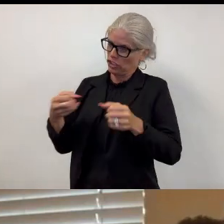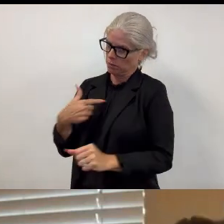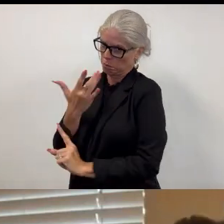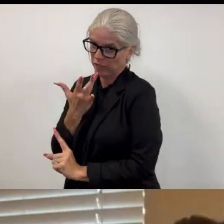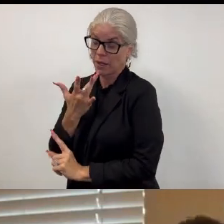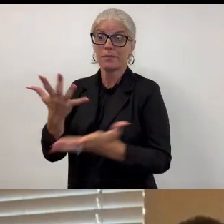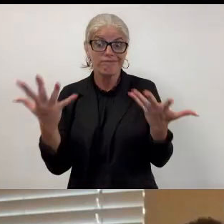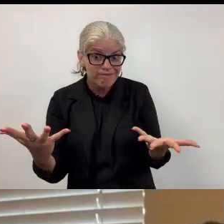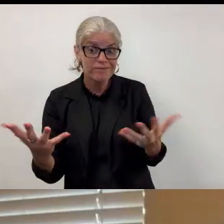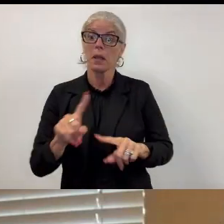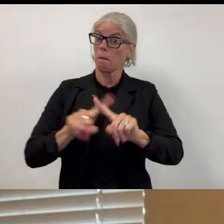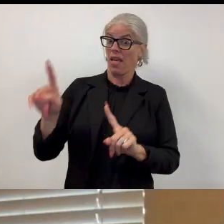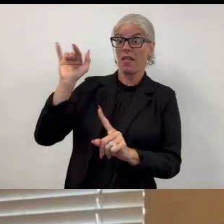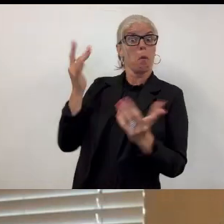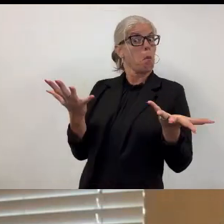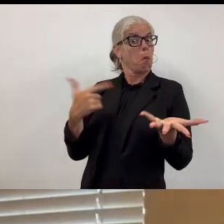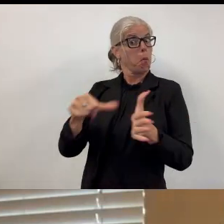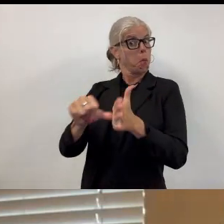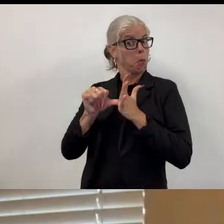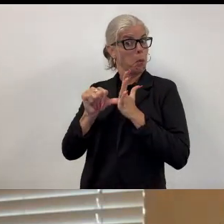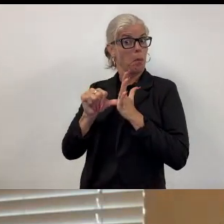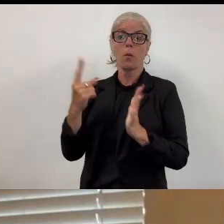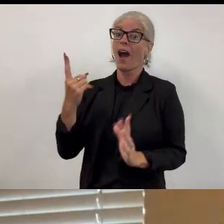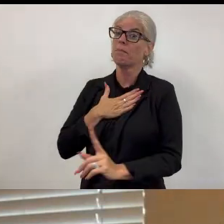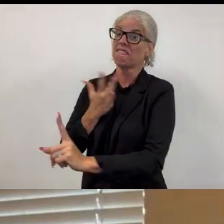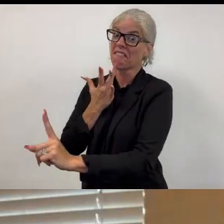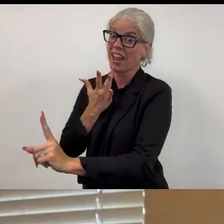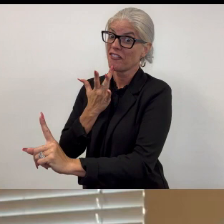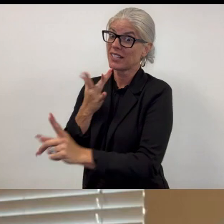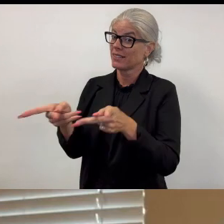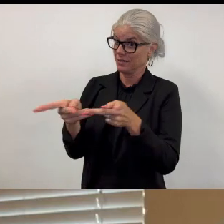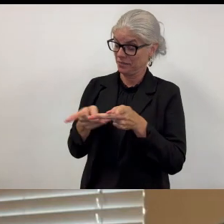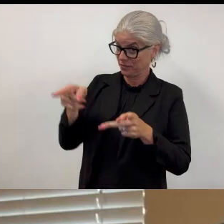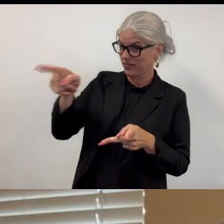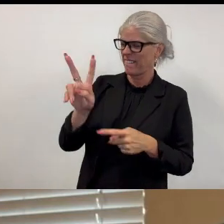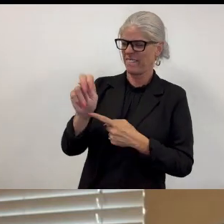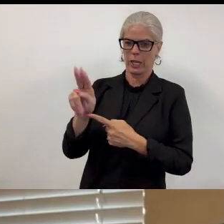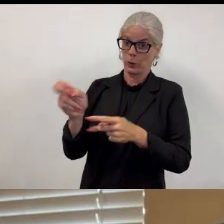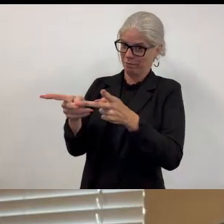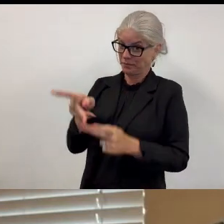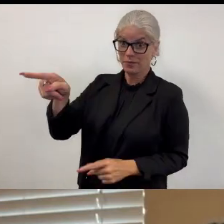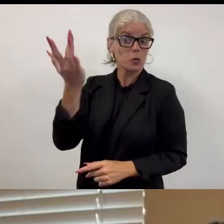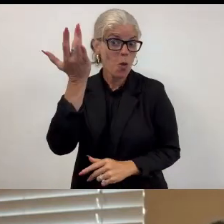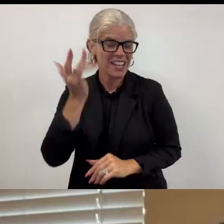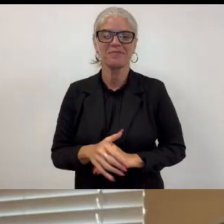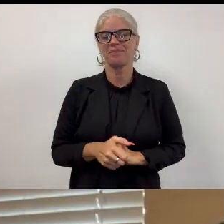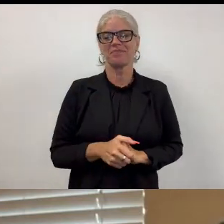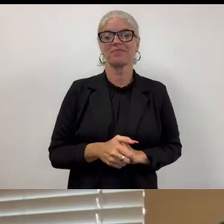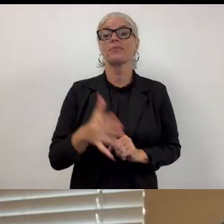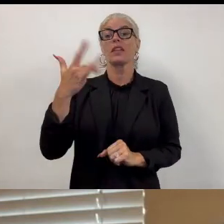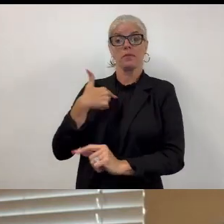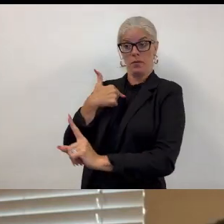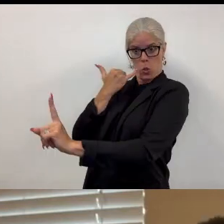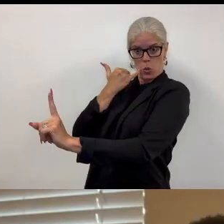down stairs in my wheelchair. So the 930 Club, though, it might surprise you to learn, is one of my absolute favorite